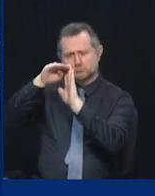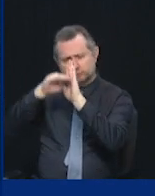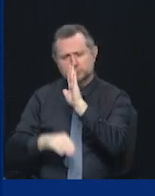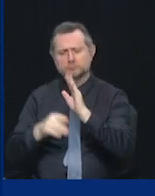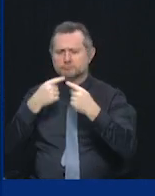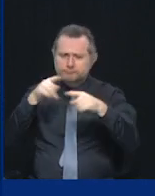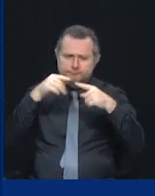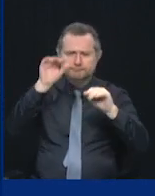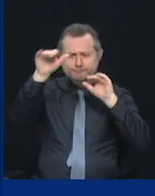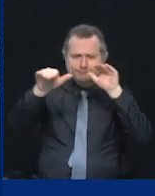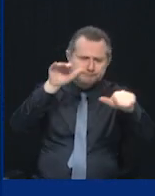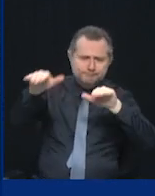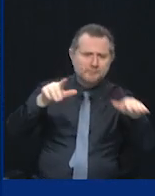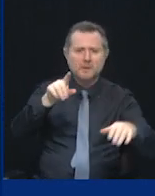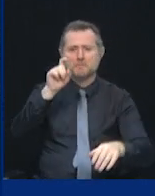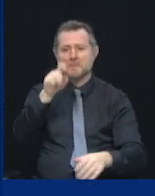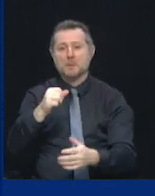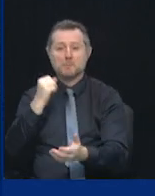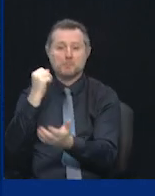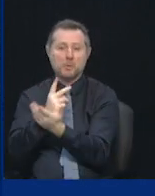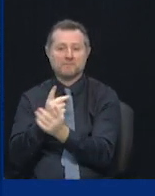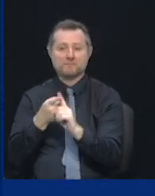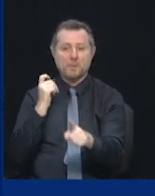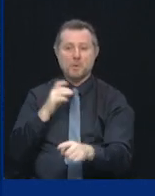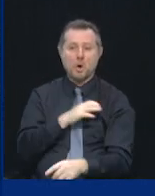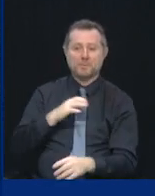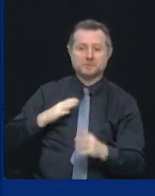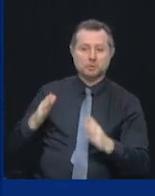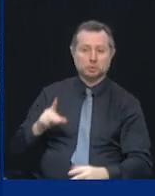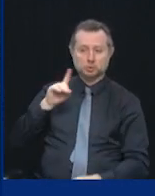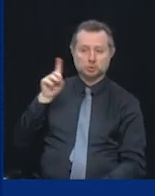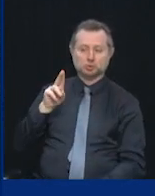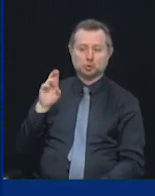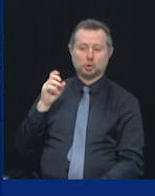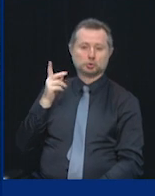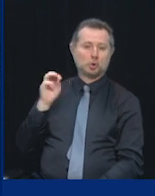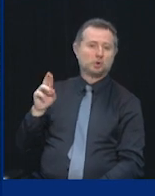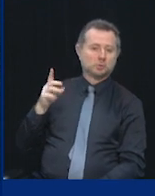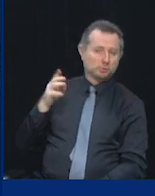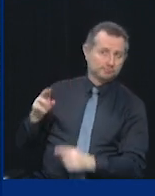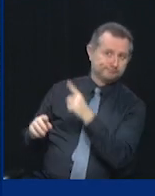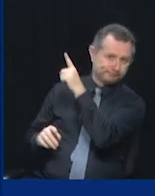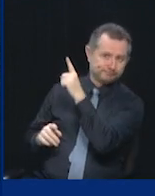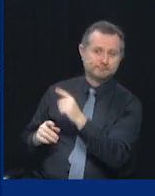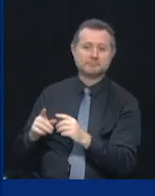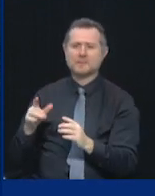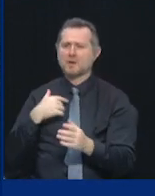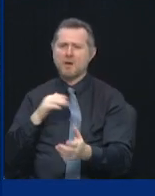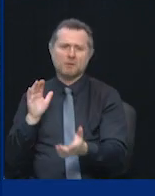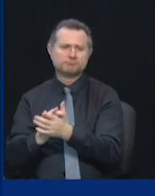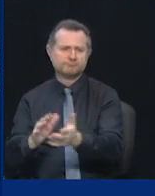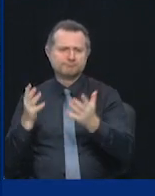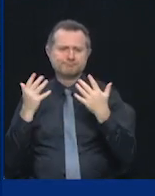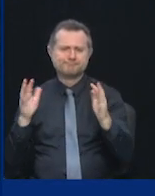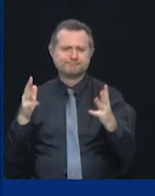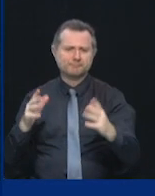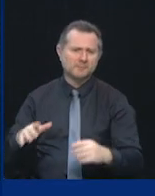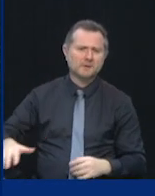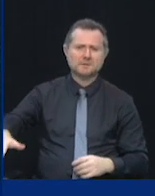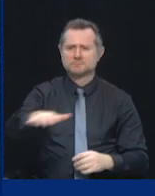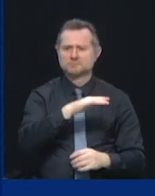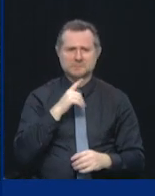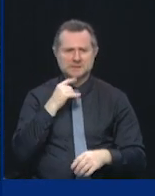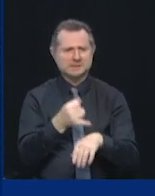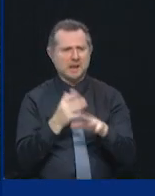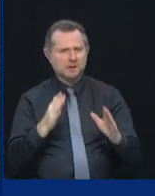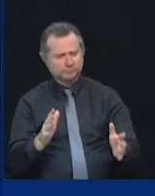cleared by our health commissioner, Dr. Zucker, and that's what they're going to do. So congratulations to the